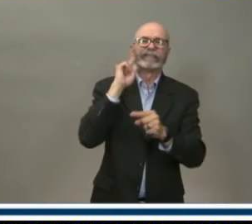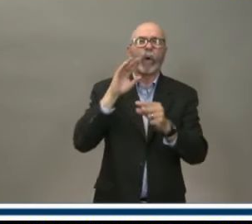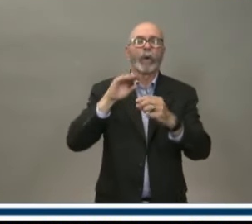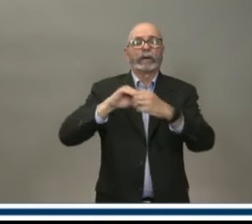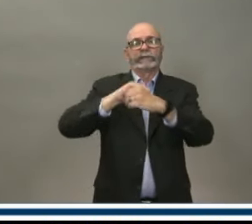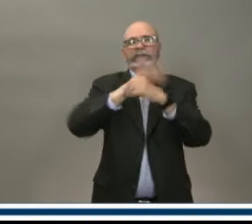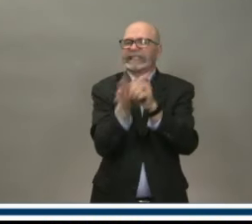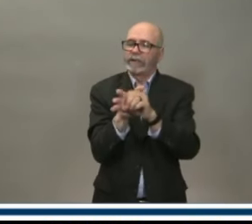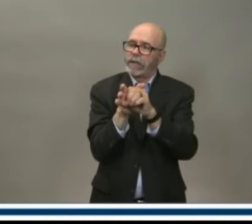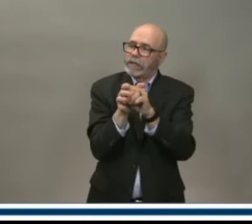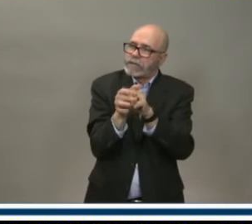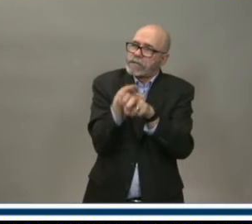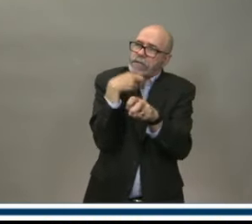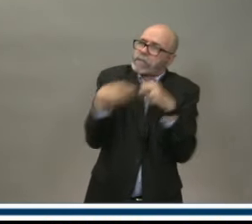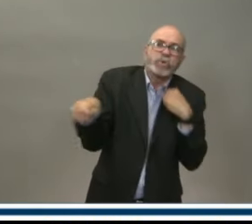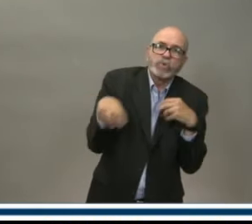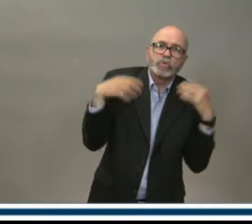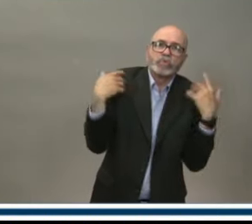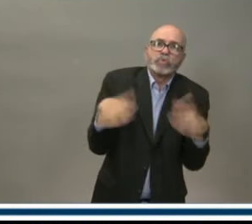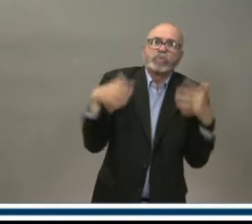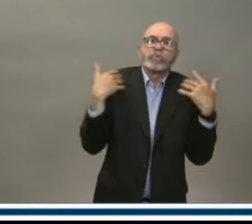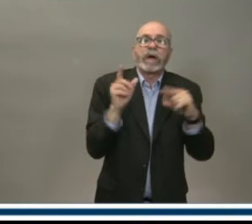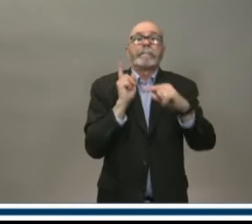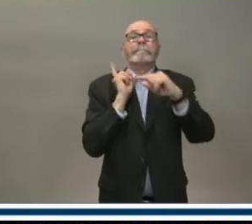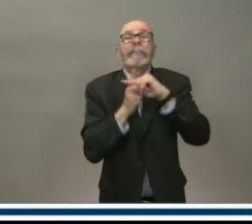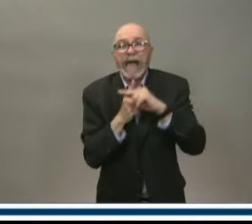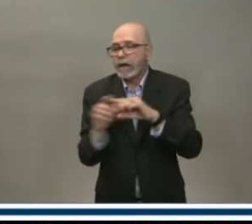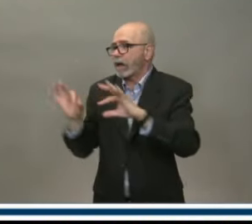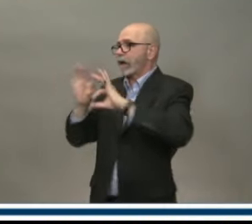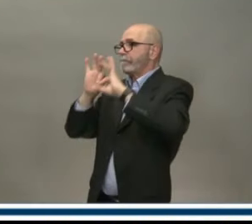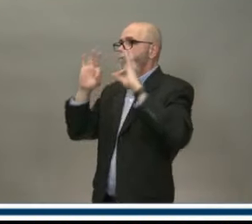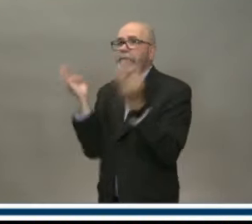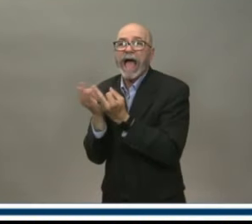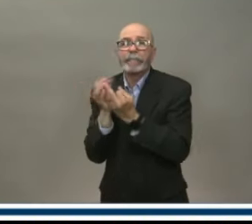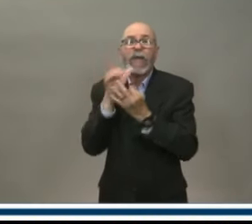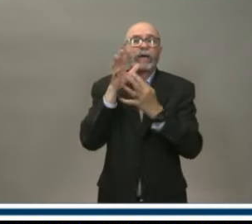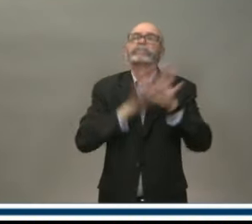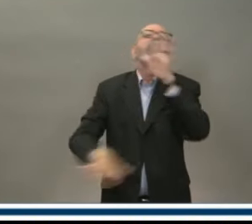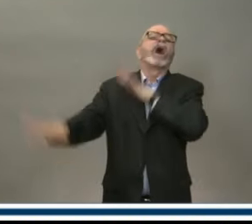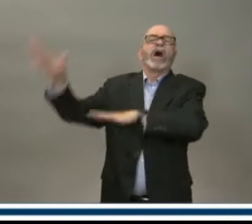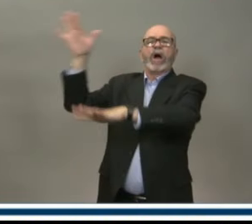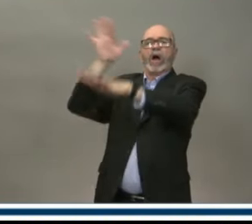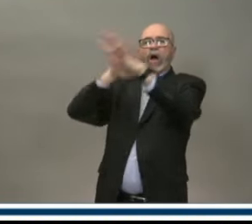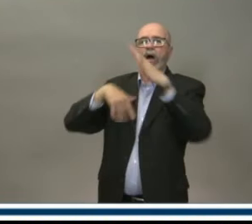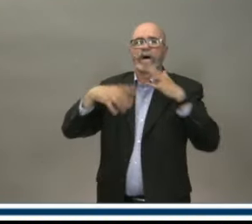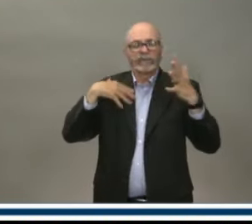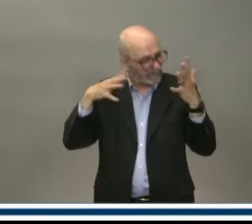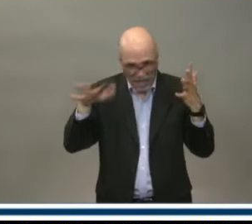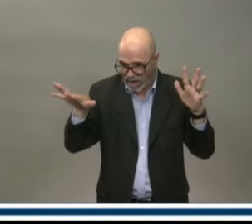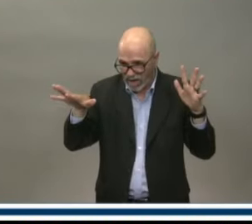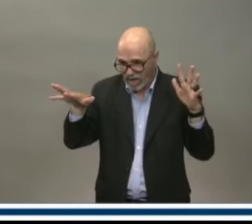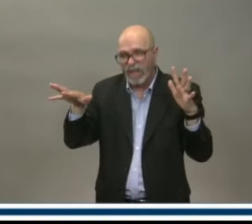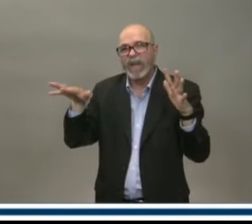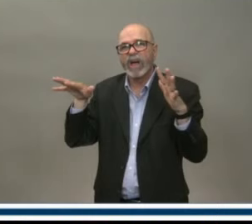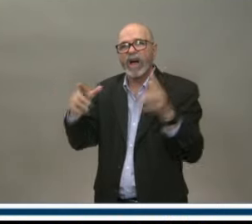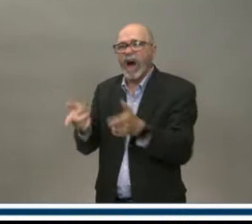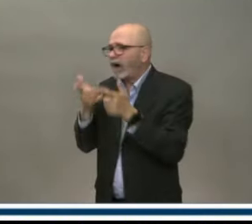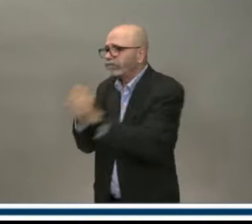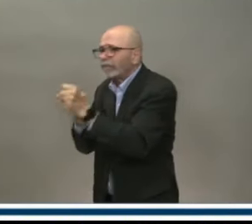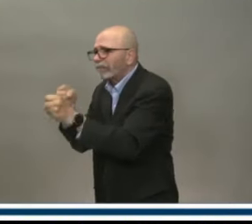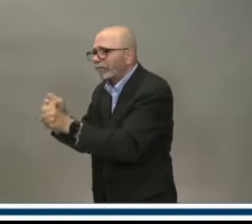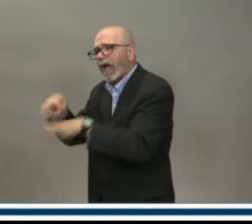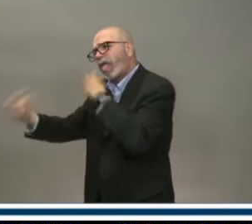horrible disease, we have families reeling, trying to make sense of a senseless act. I want to speak about